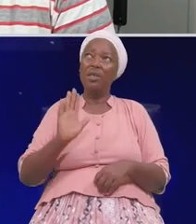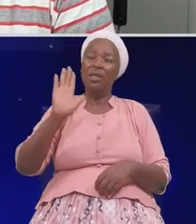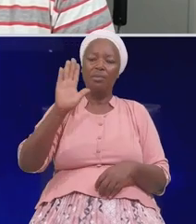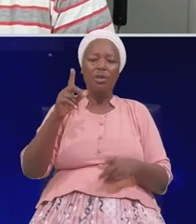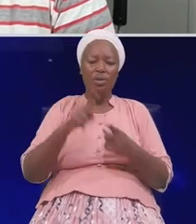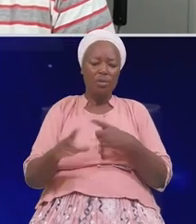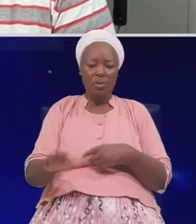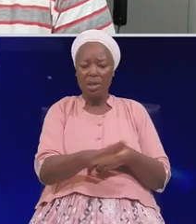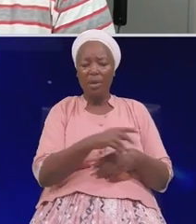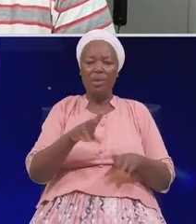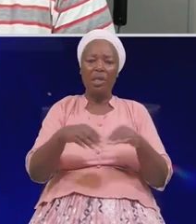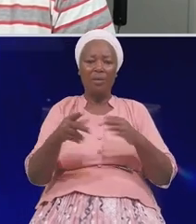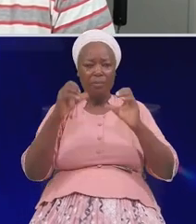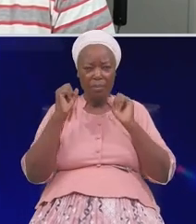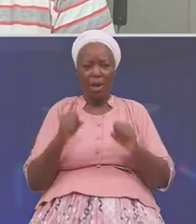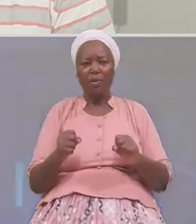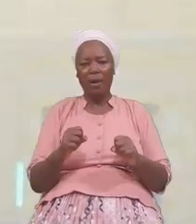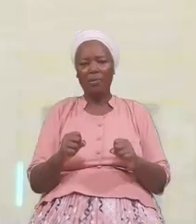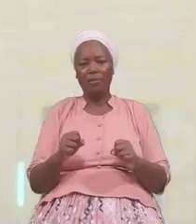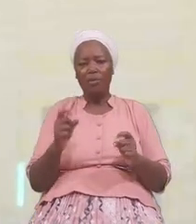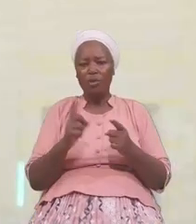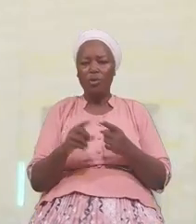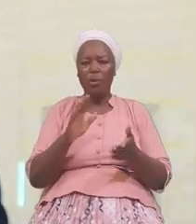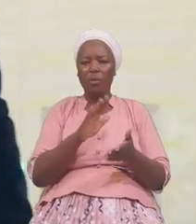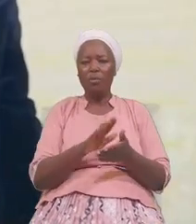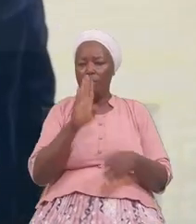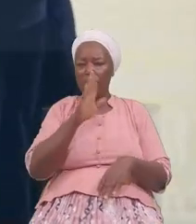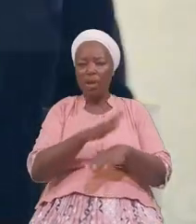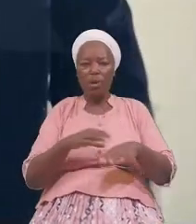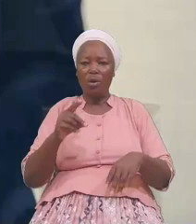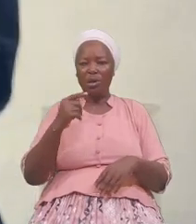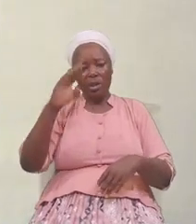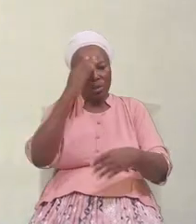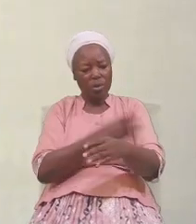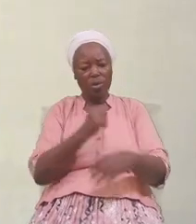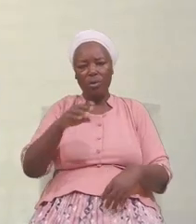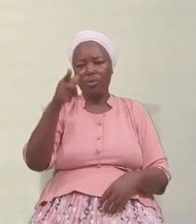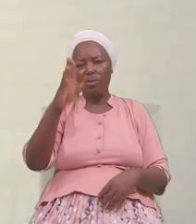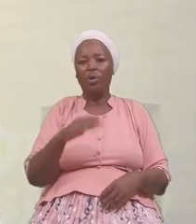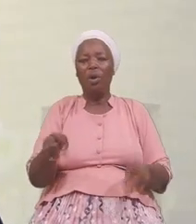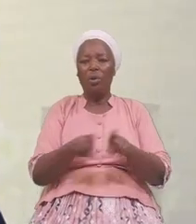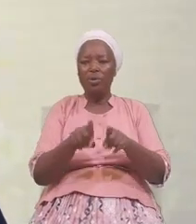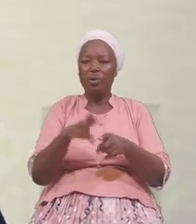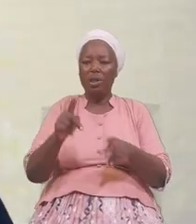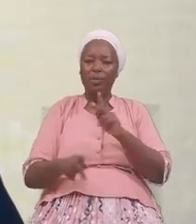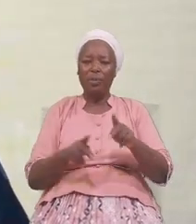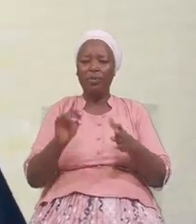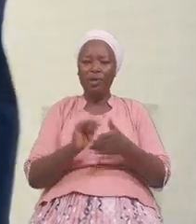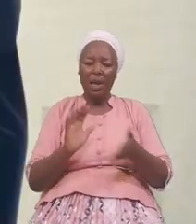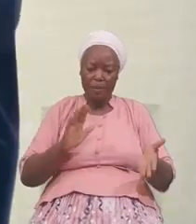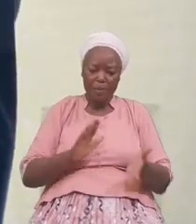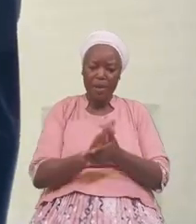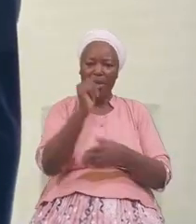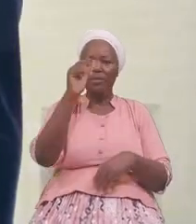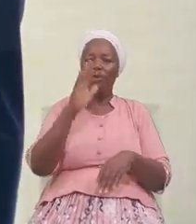to them he gave power to be called the sons of God. Even the people that